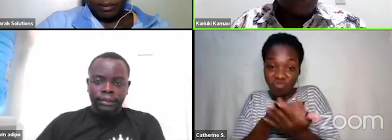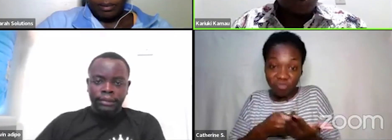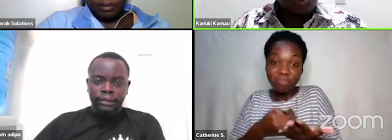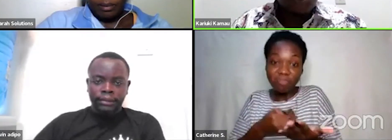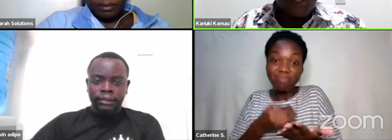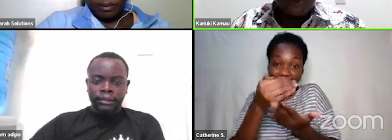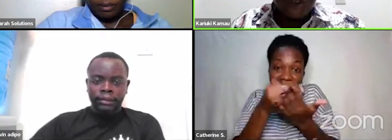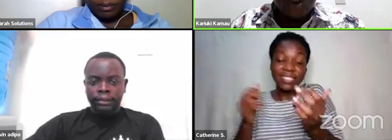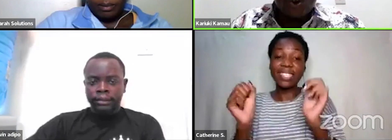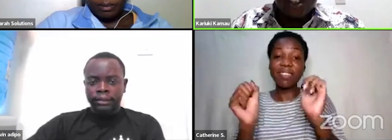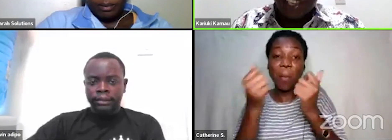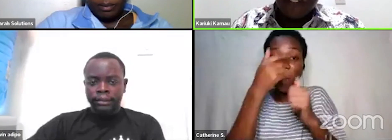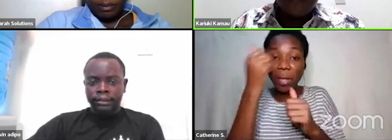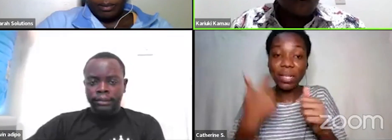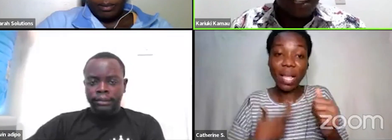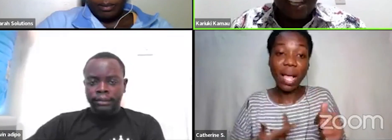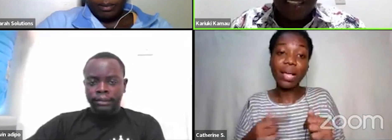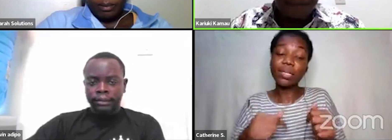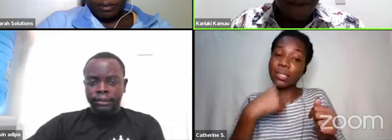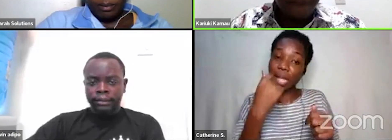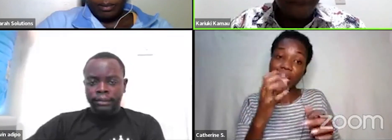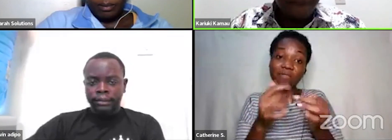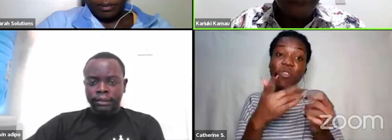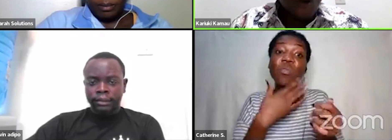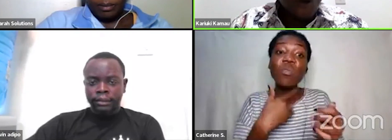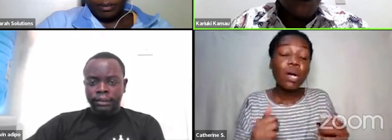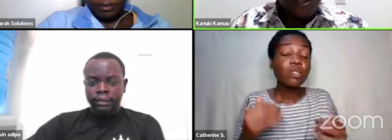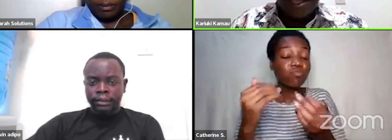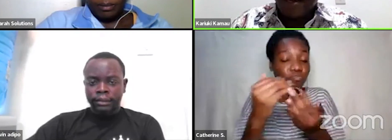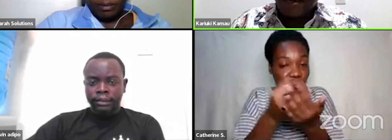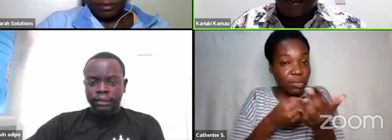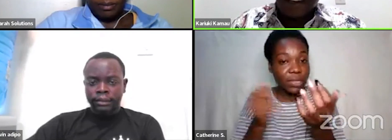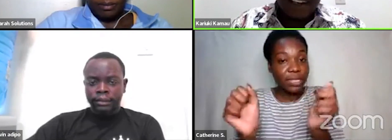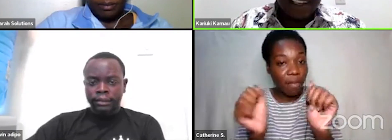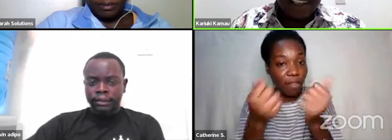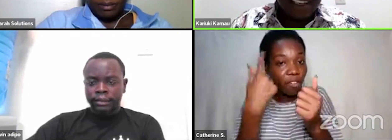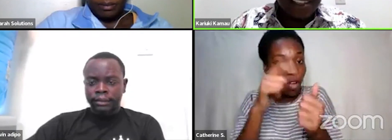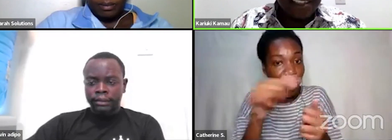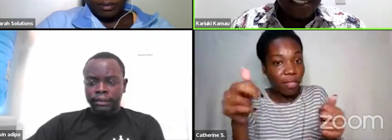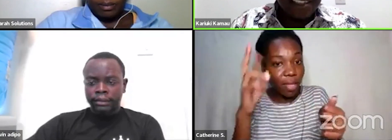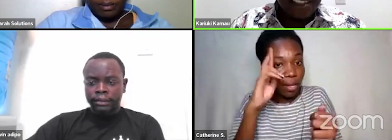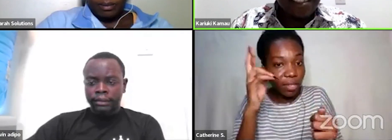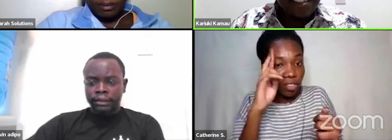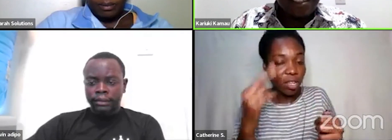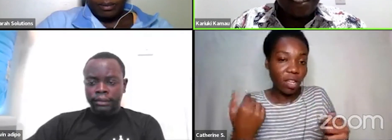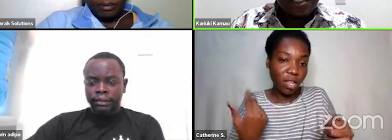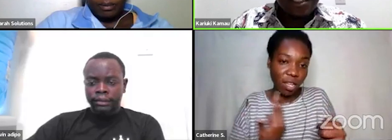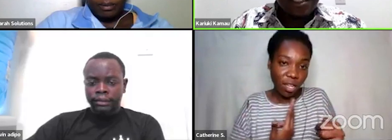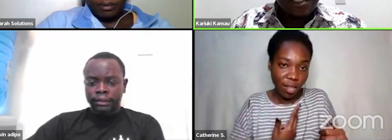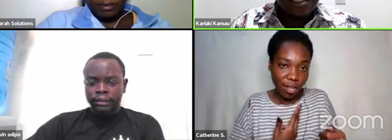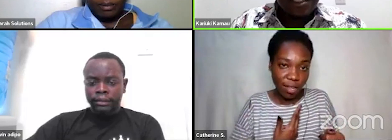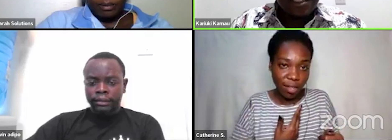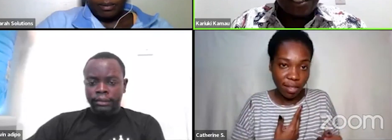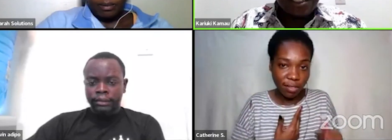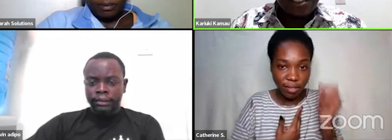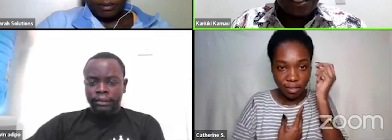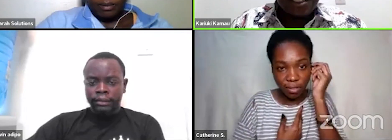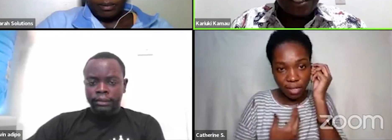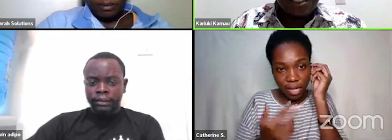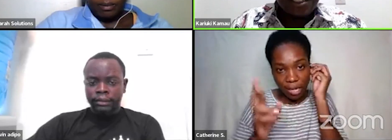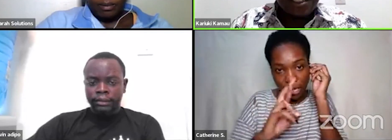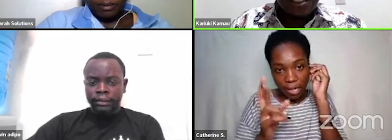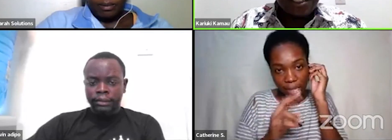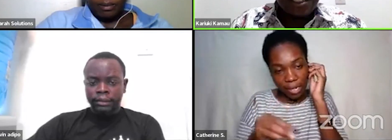clause: if you want to withdraw your saving for any other purpose, we are ready to give you back